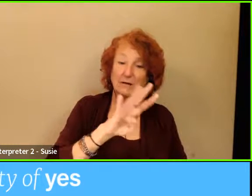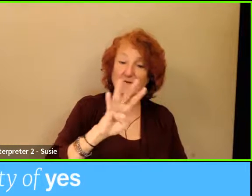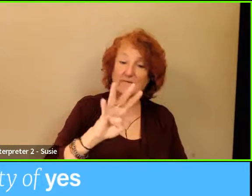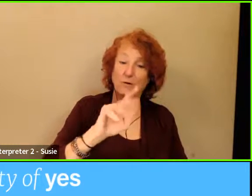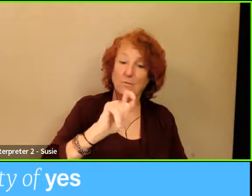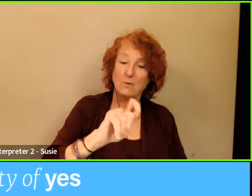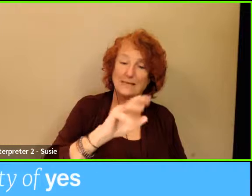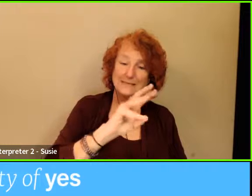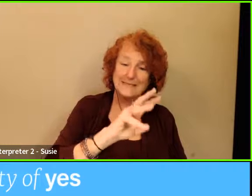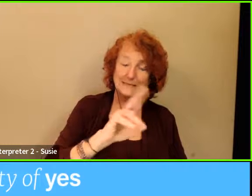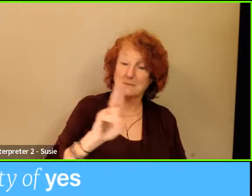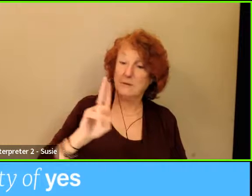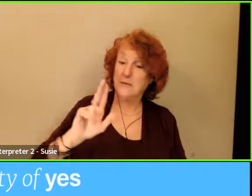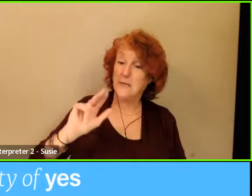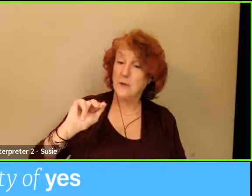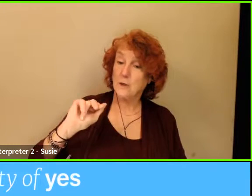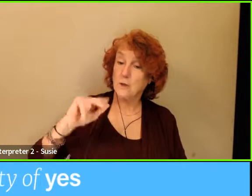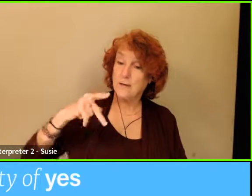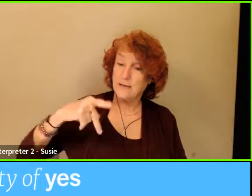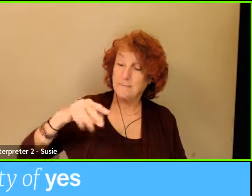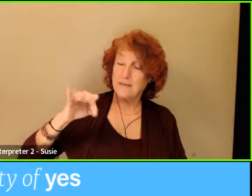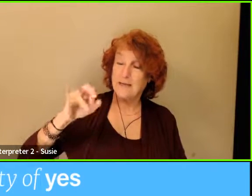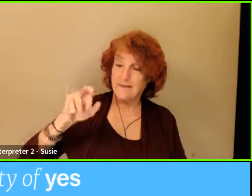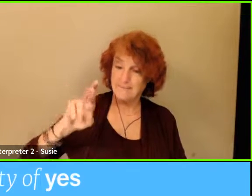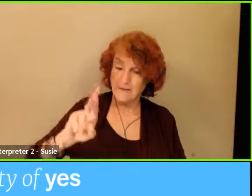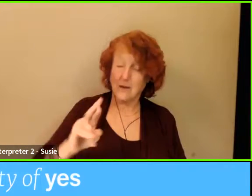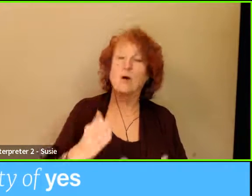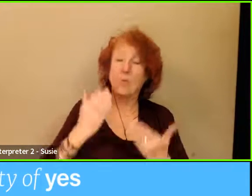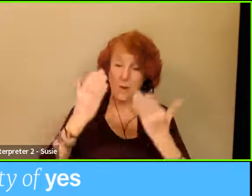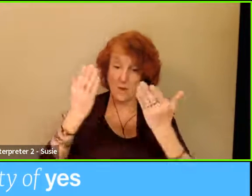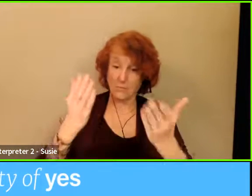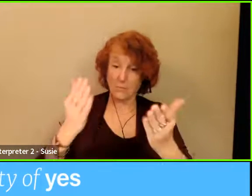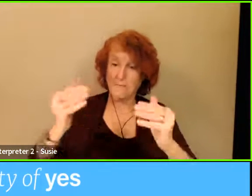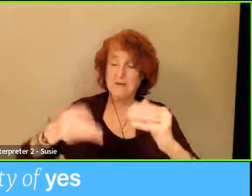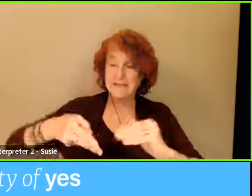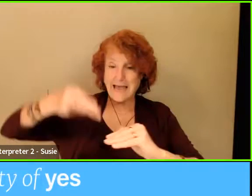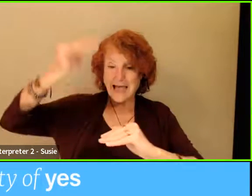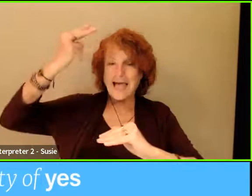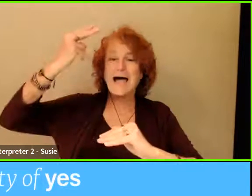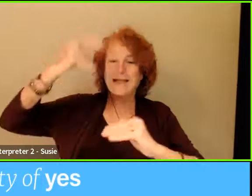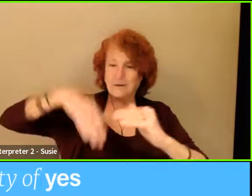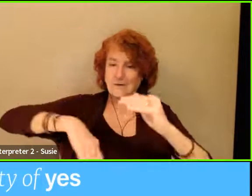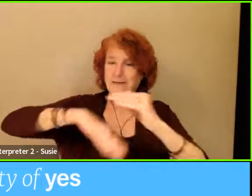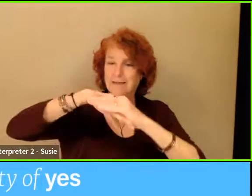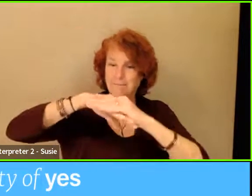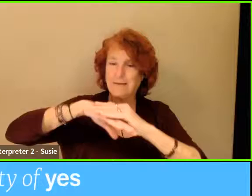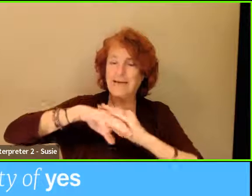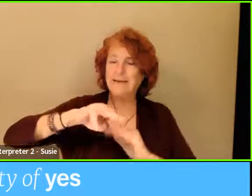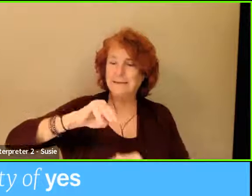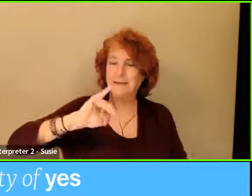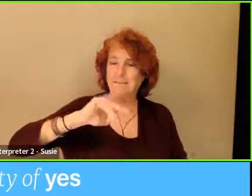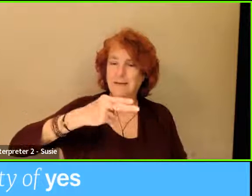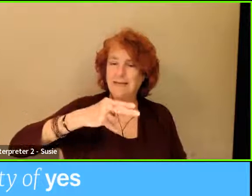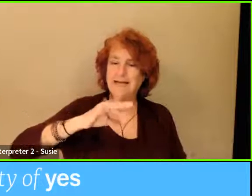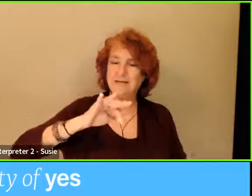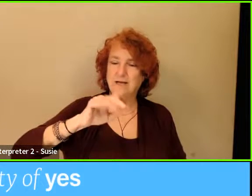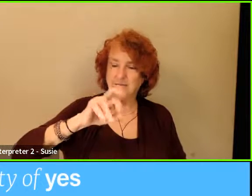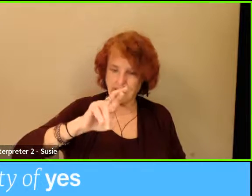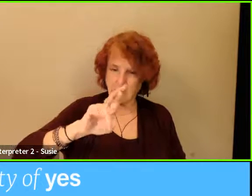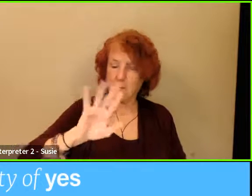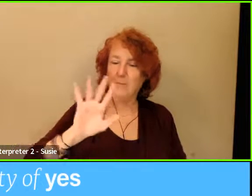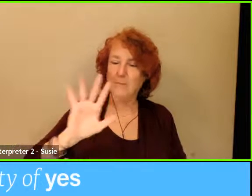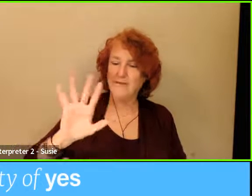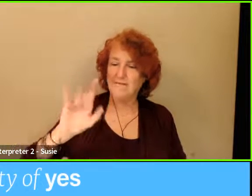the UAP FAR that we're proposing for R7A districts is higher than the max MIH FAR, so it'd be 5.0. So we're saying